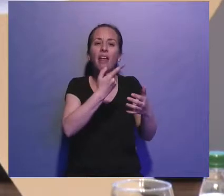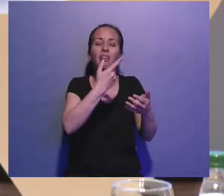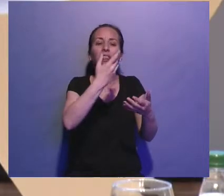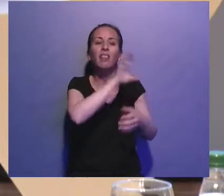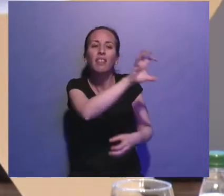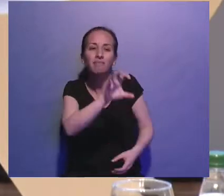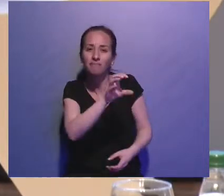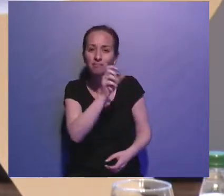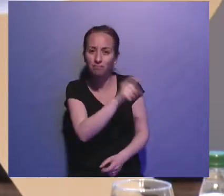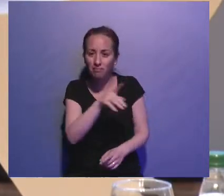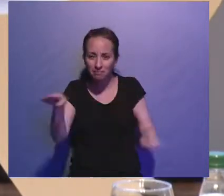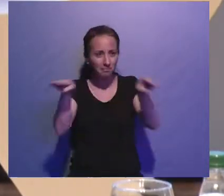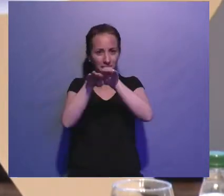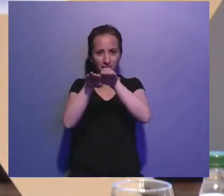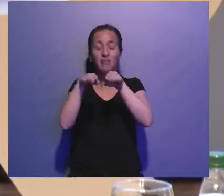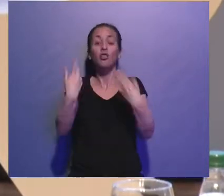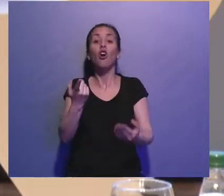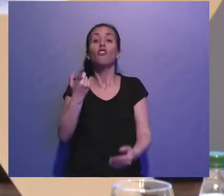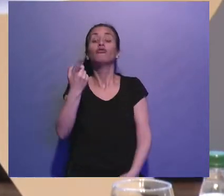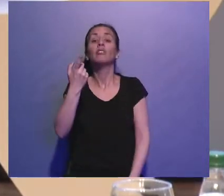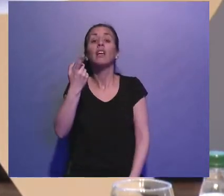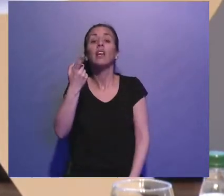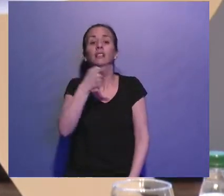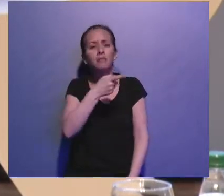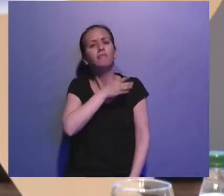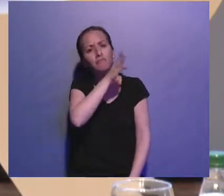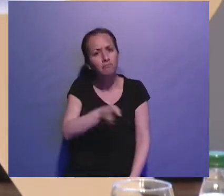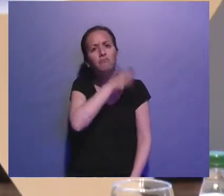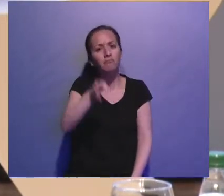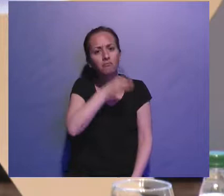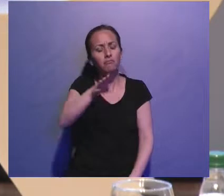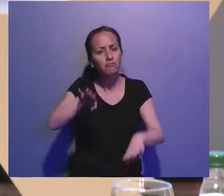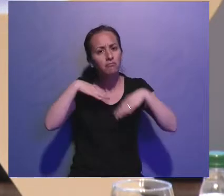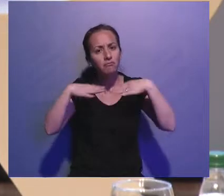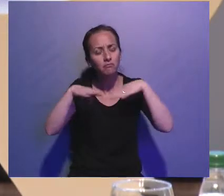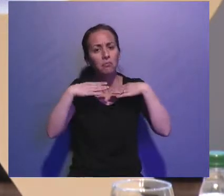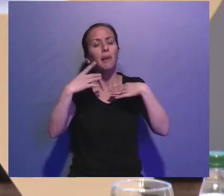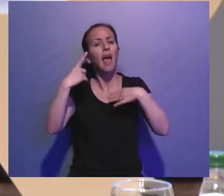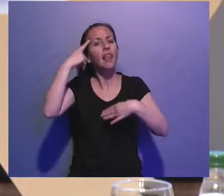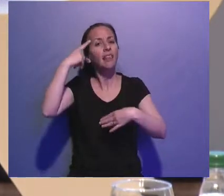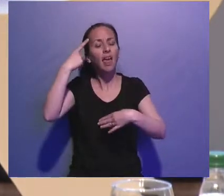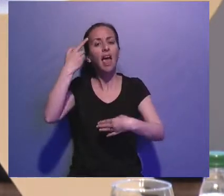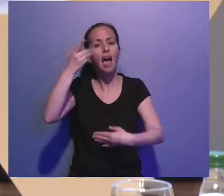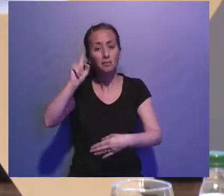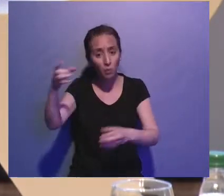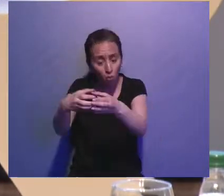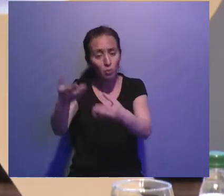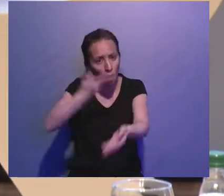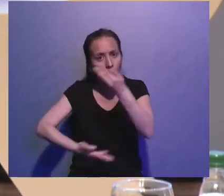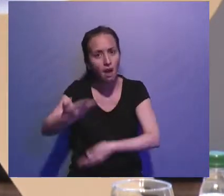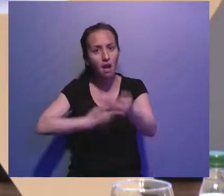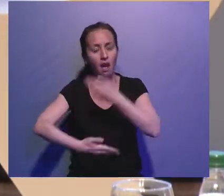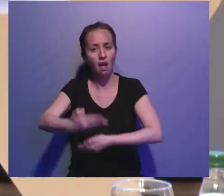those meetings regularly and start sharing ideas with the people of that group. So it became a mutual exchange, and it's something